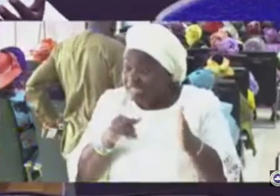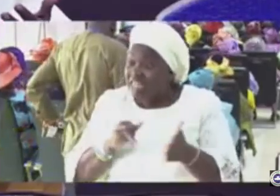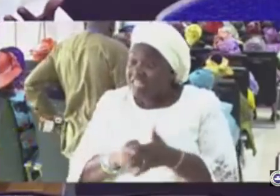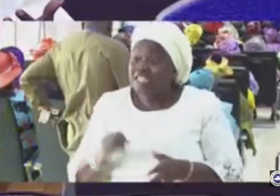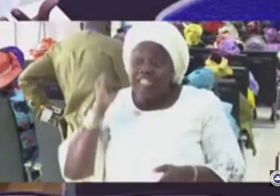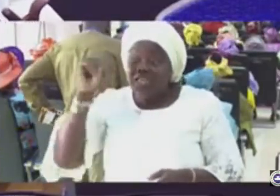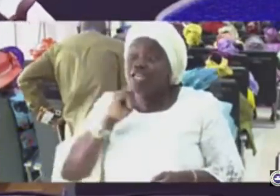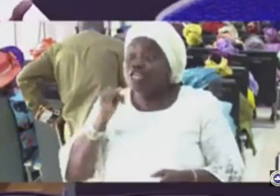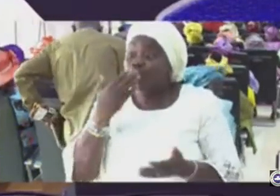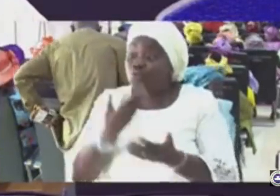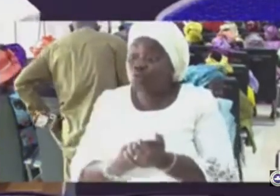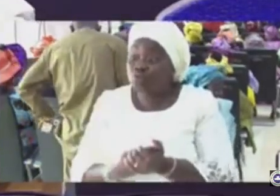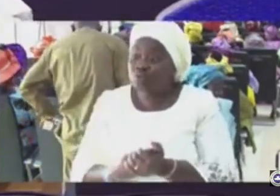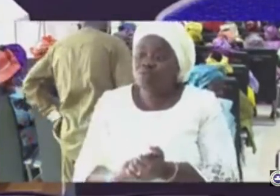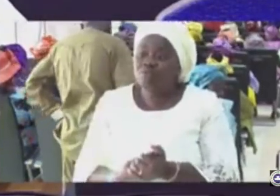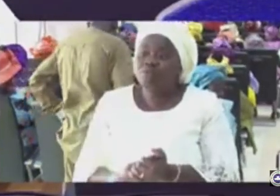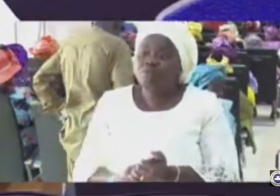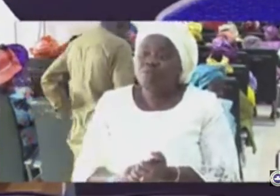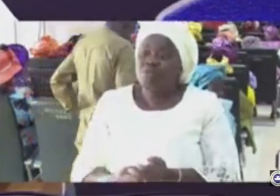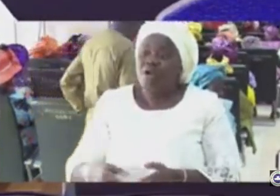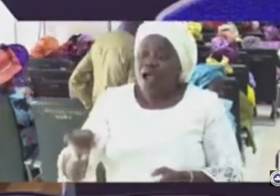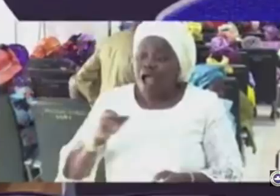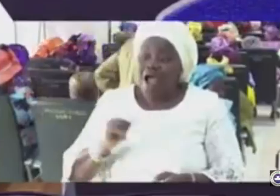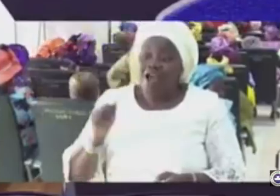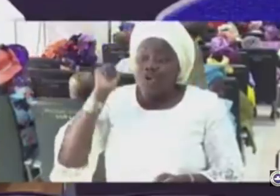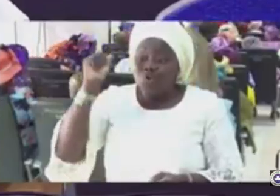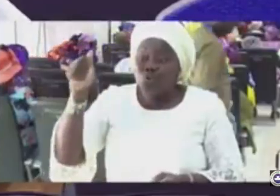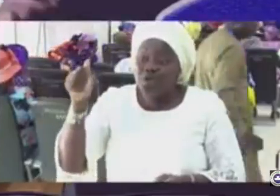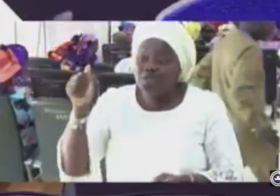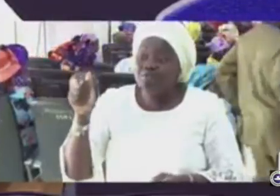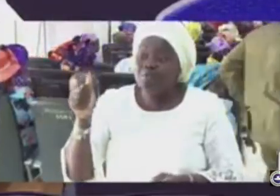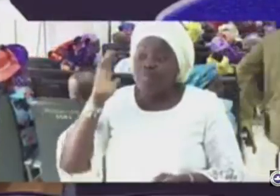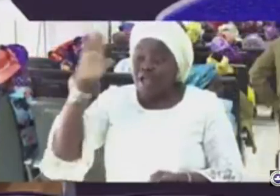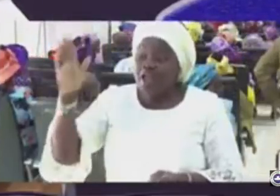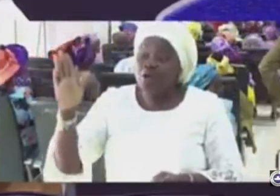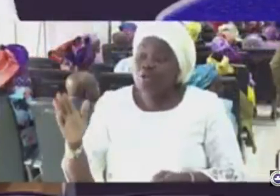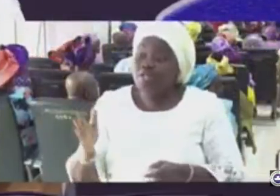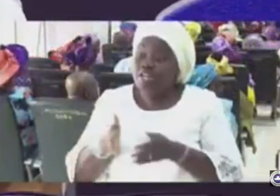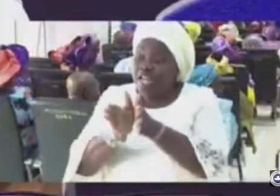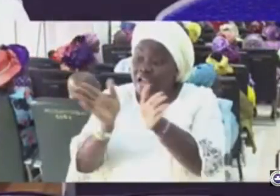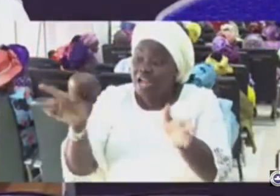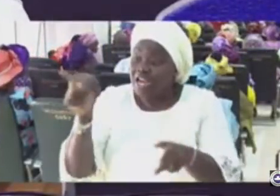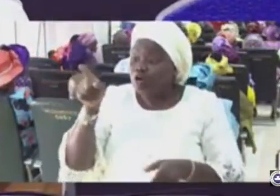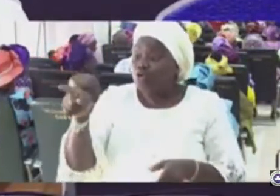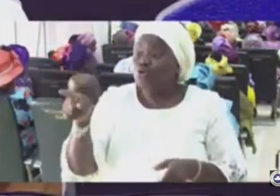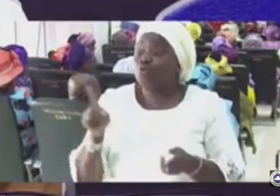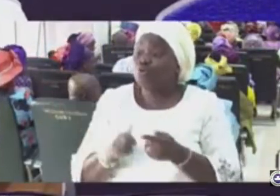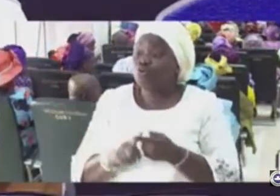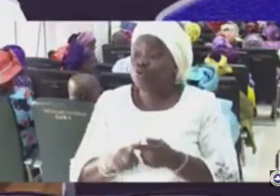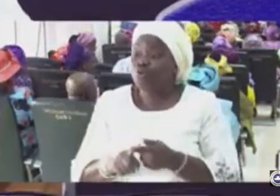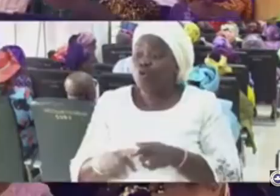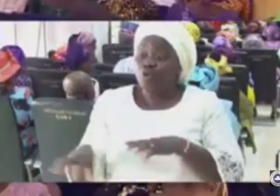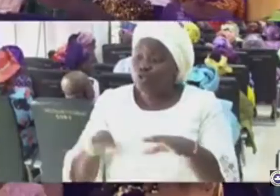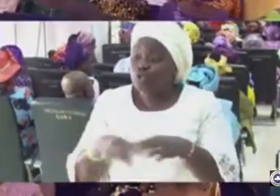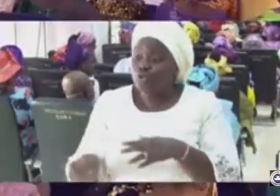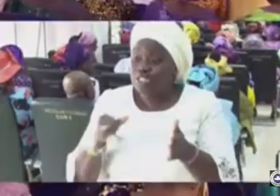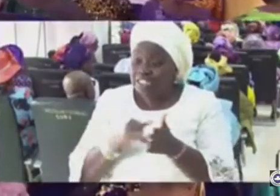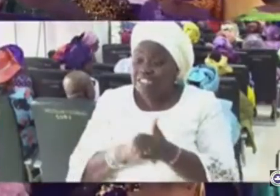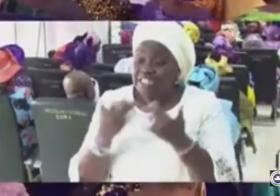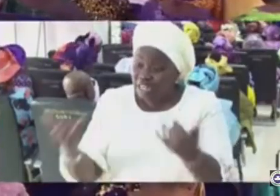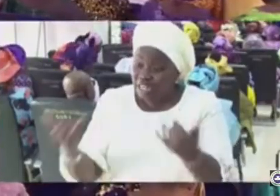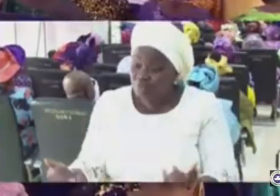from now. So I'm going to count from 1 to 10. If you want to give your life to Jesus, you want to taste